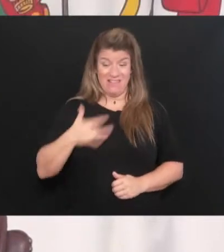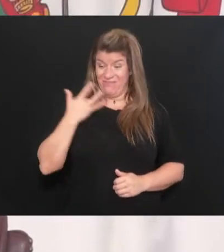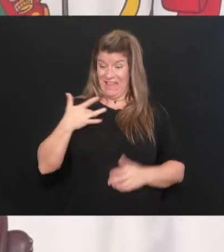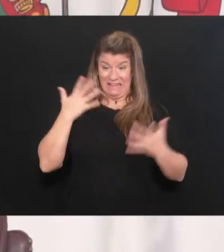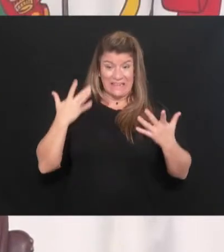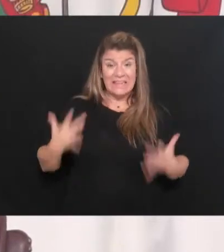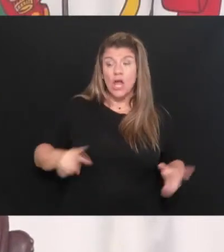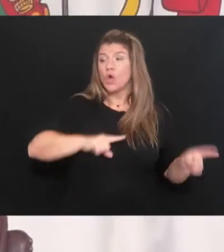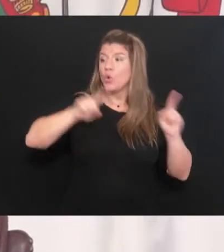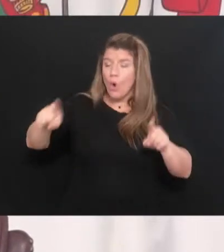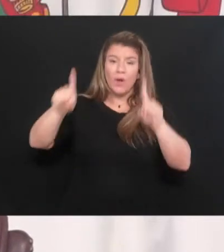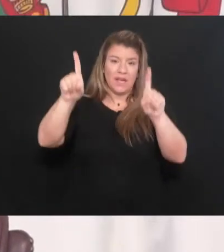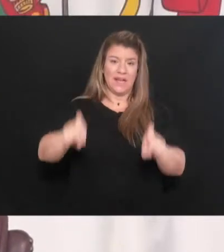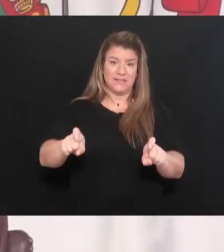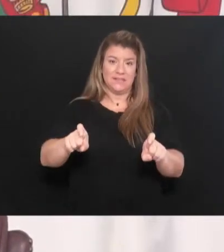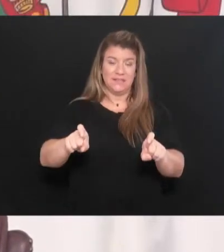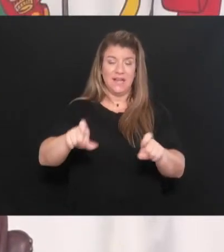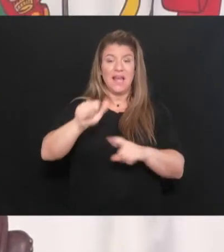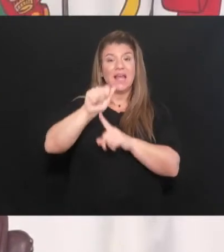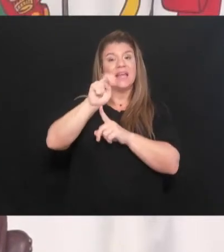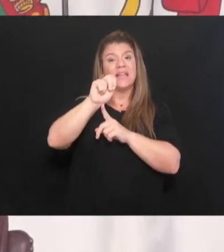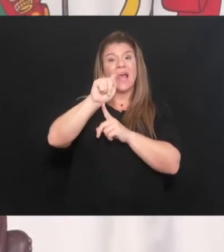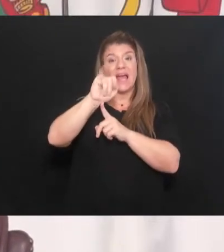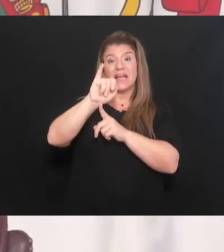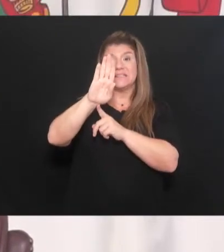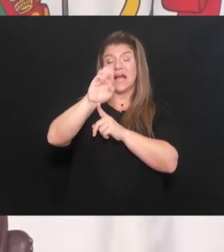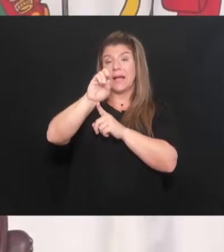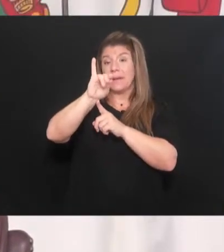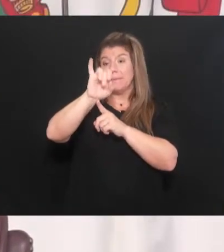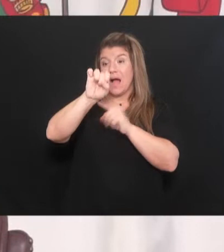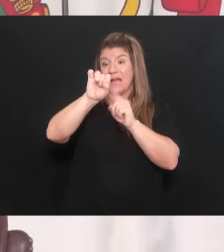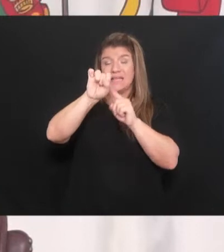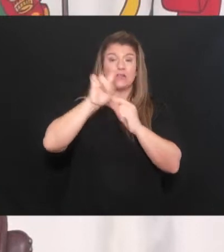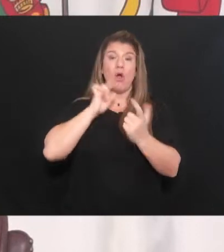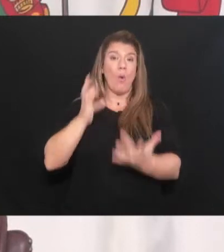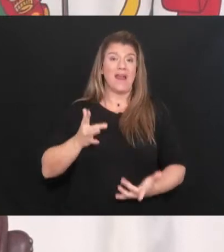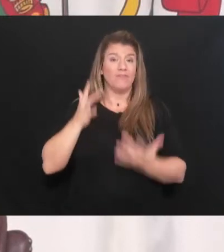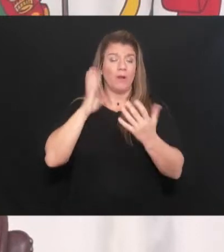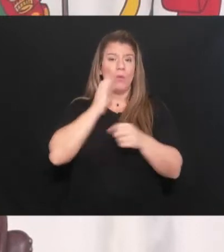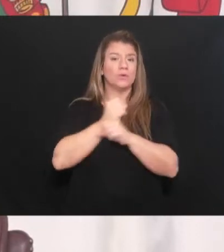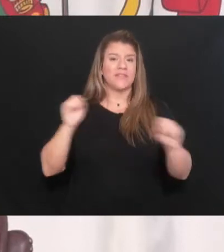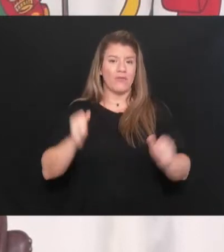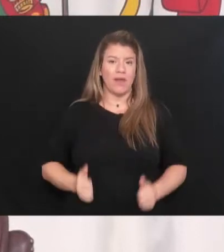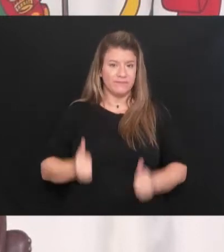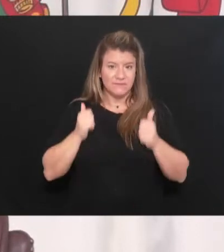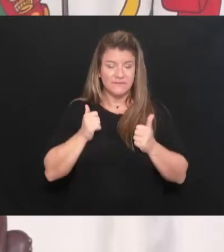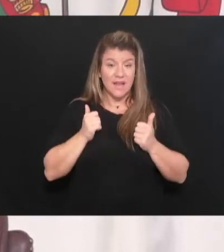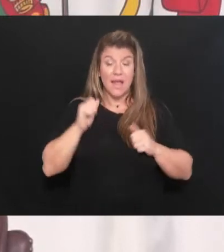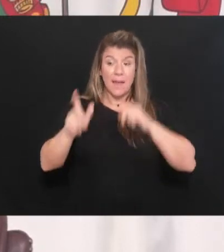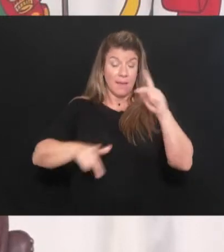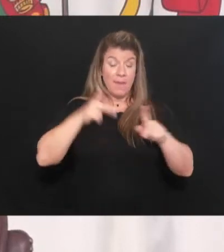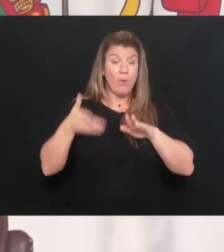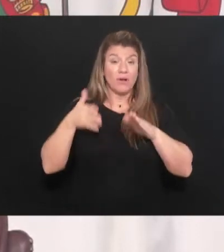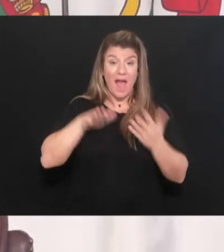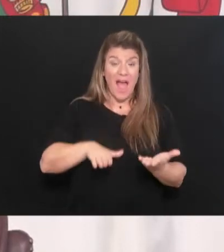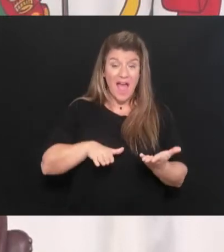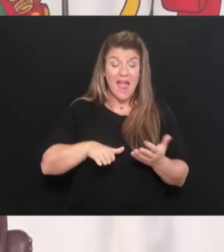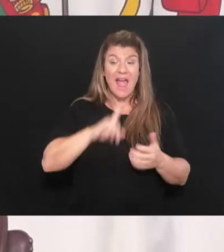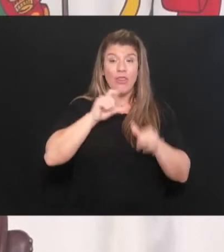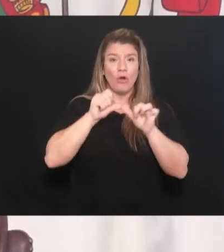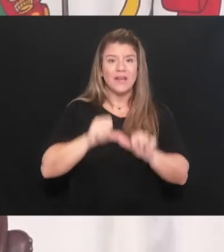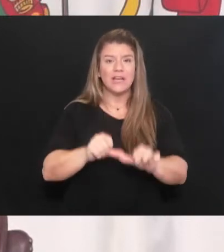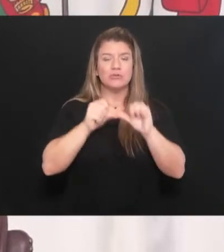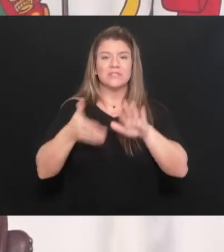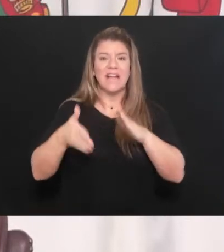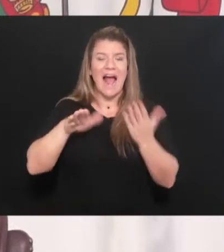get a test. The antibodies are waiting on you. They can save your life. People are dying and they're continuing to die,